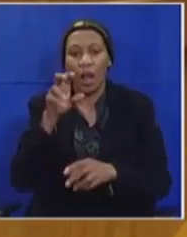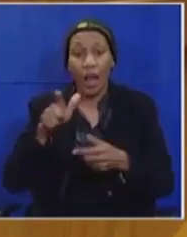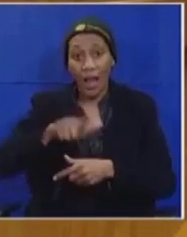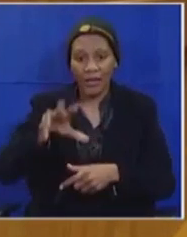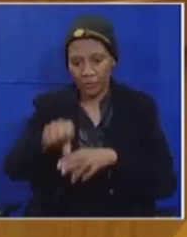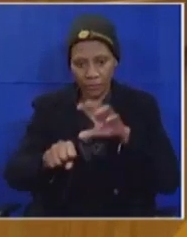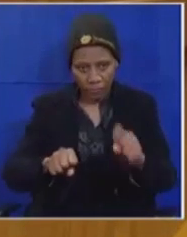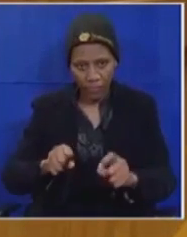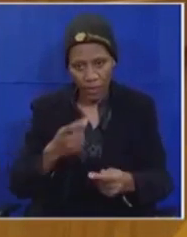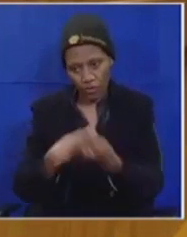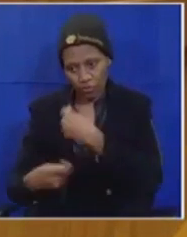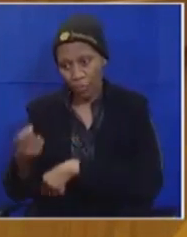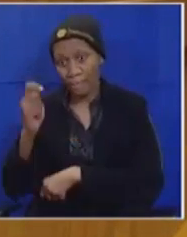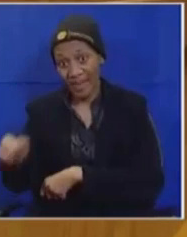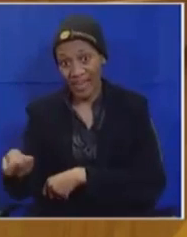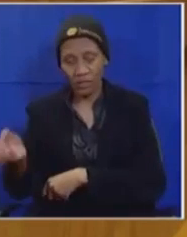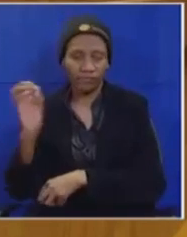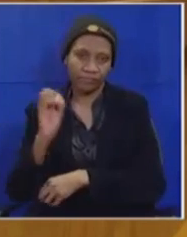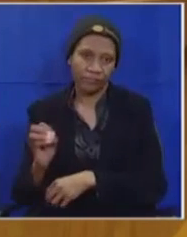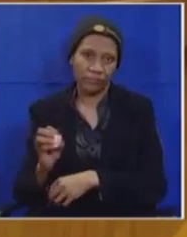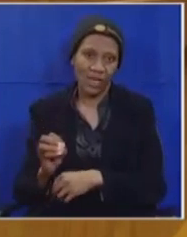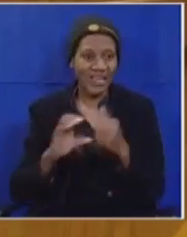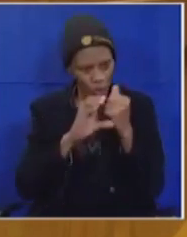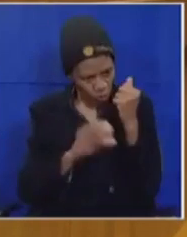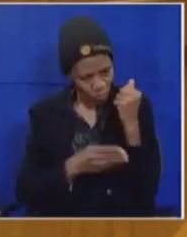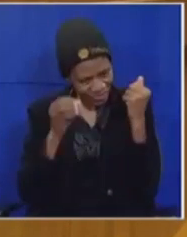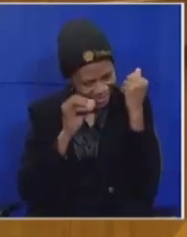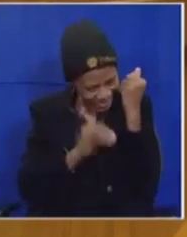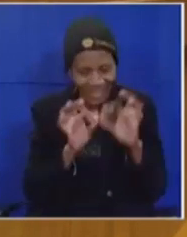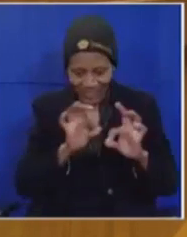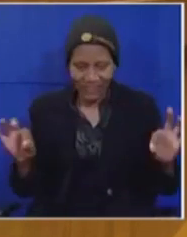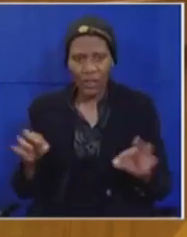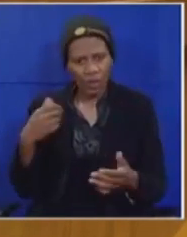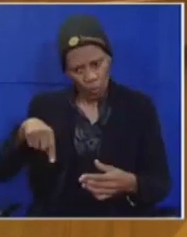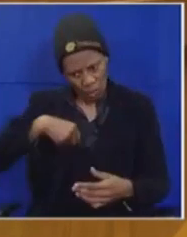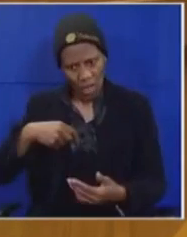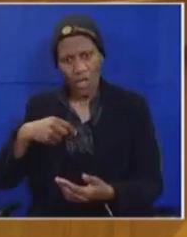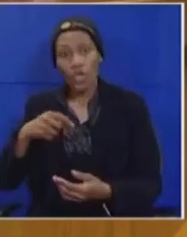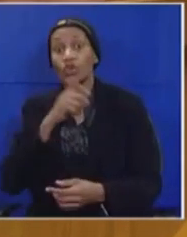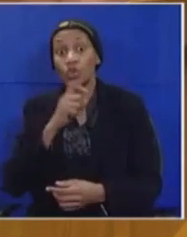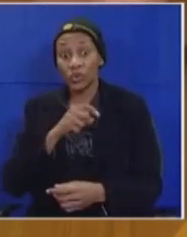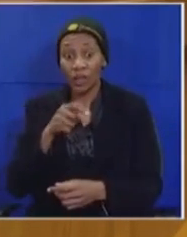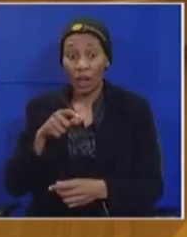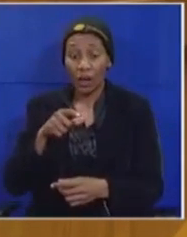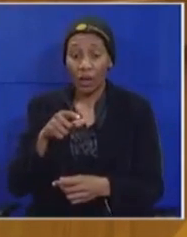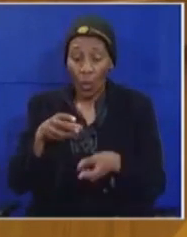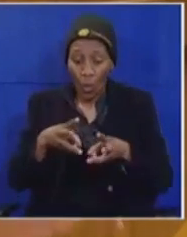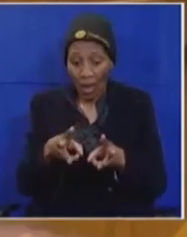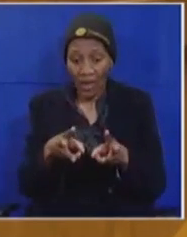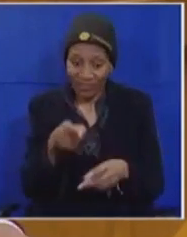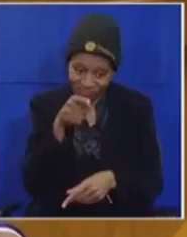in the Constitution. It is implicit. We can utilize this measure. We are